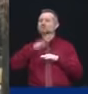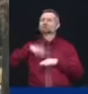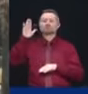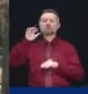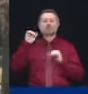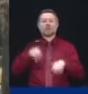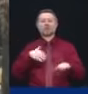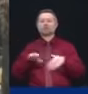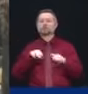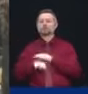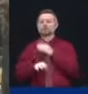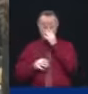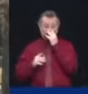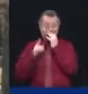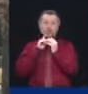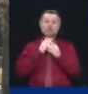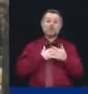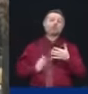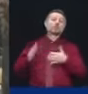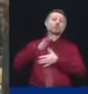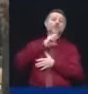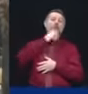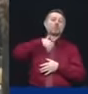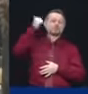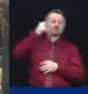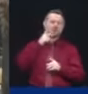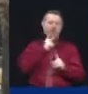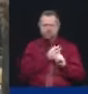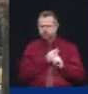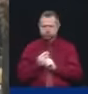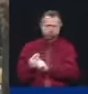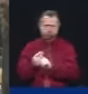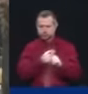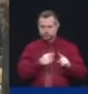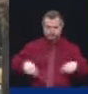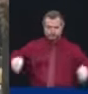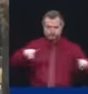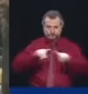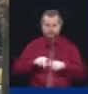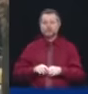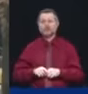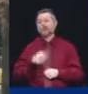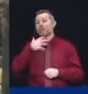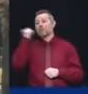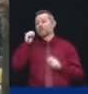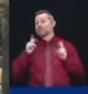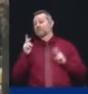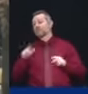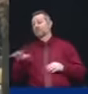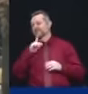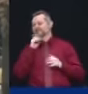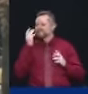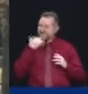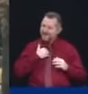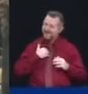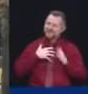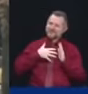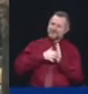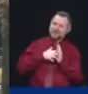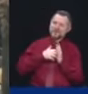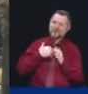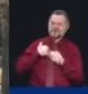getting older people vaccinated, and we wanted to make that point, right? Older people are more susceptible to problems